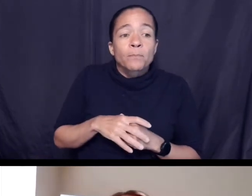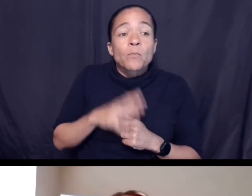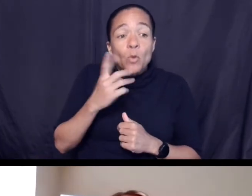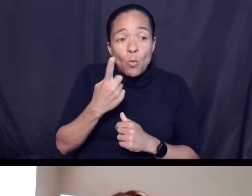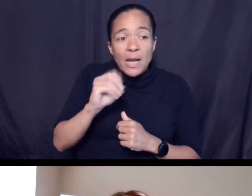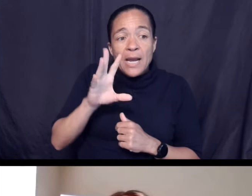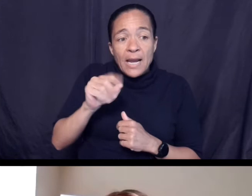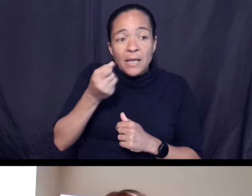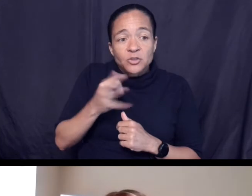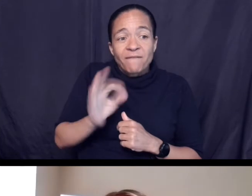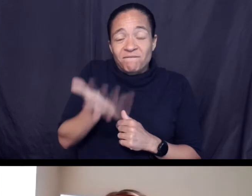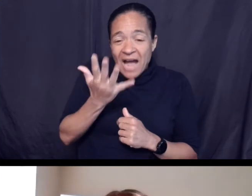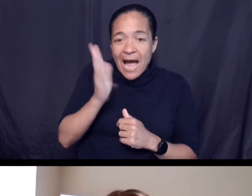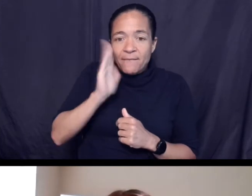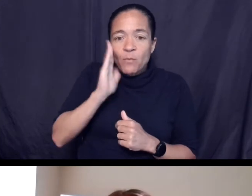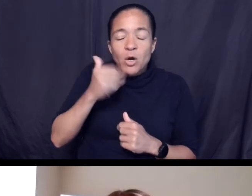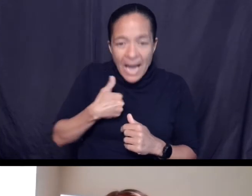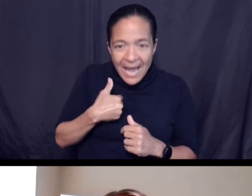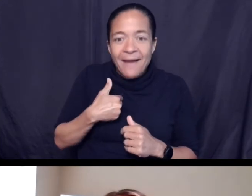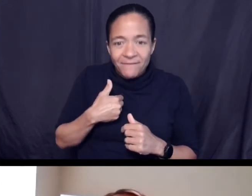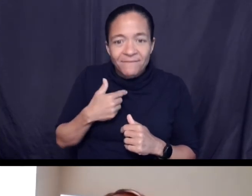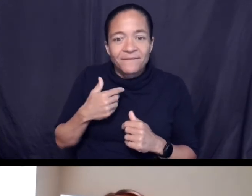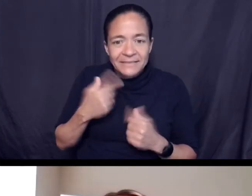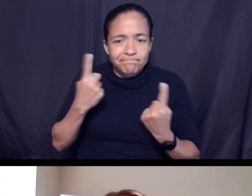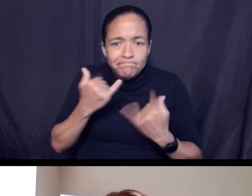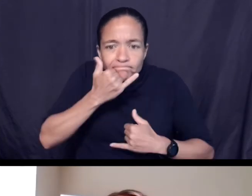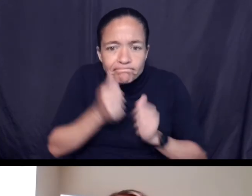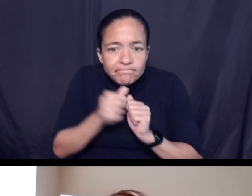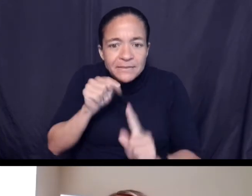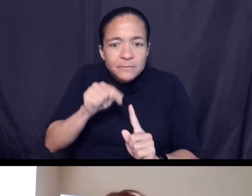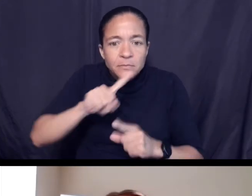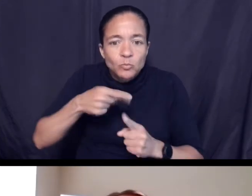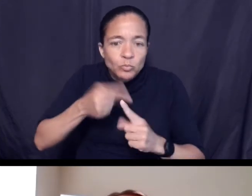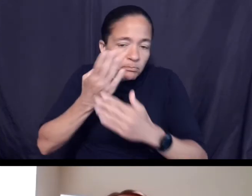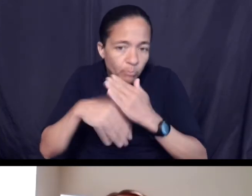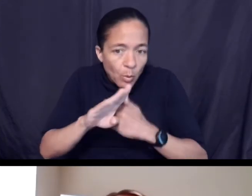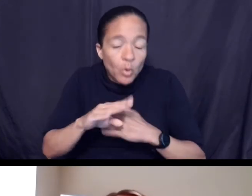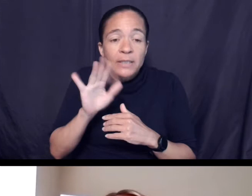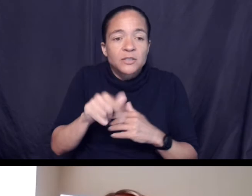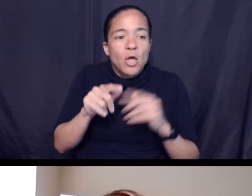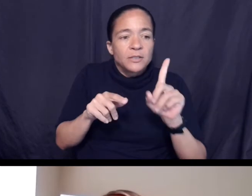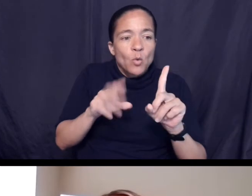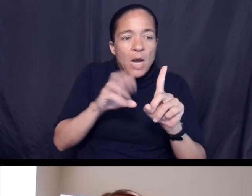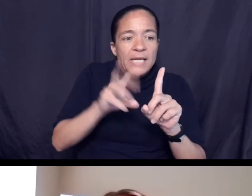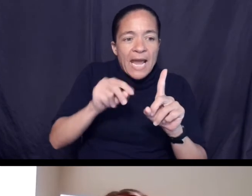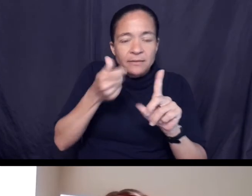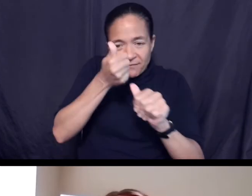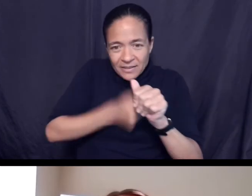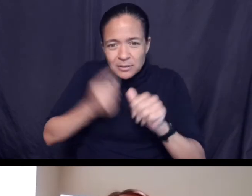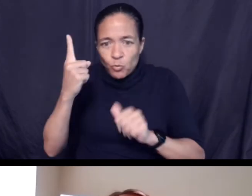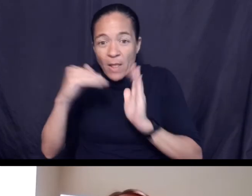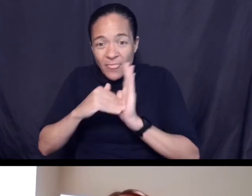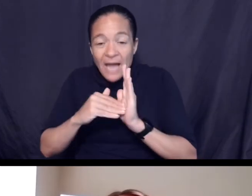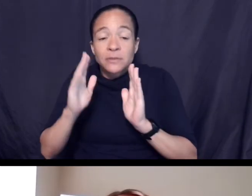of those infants will have a birth defect or a permanent health condition. So that translates to 1 out of every 1,000 births in the